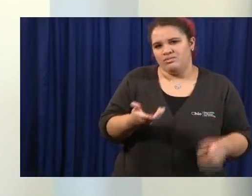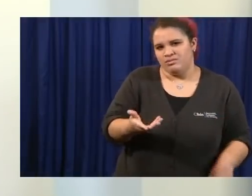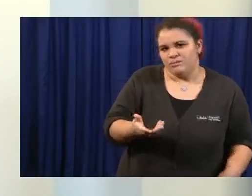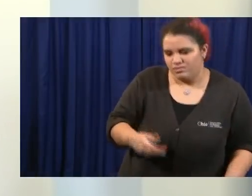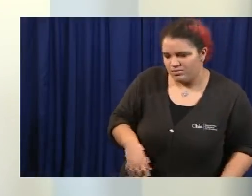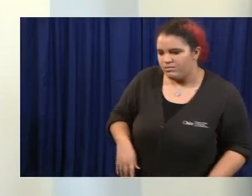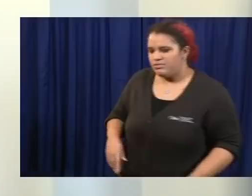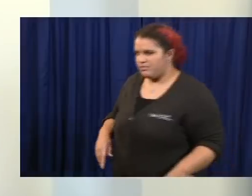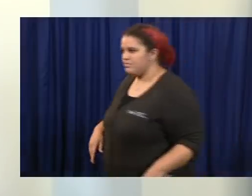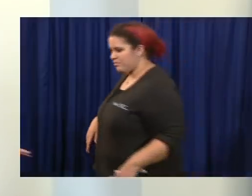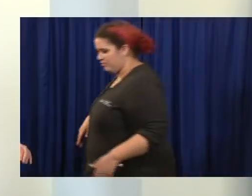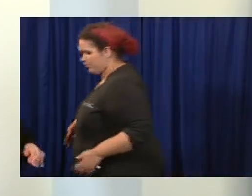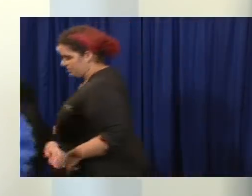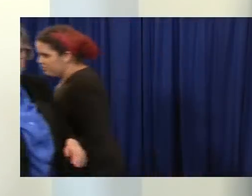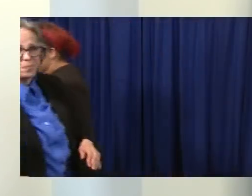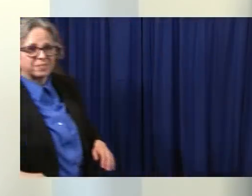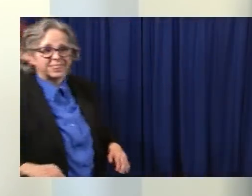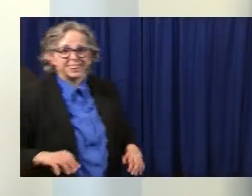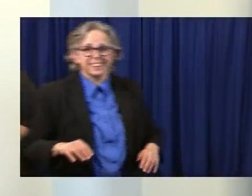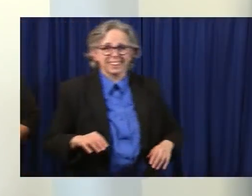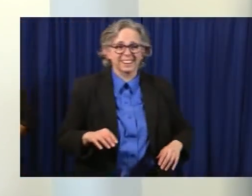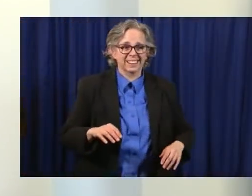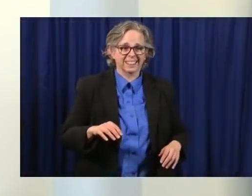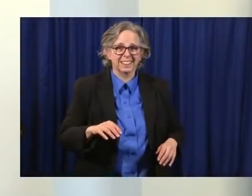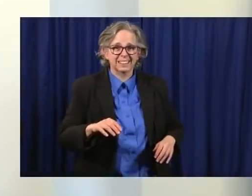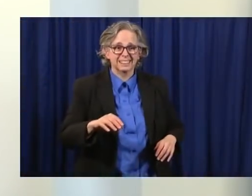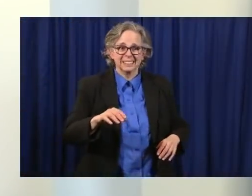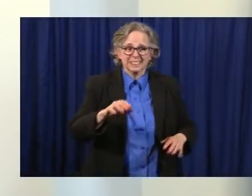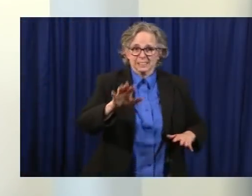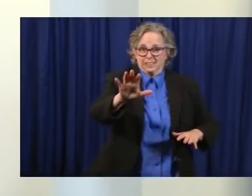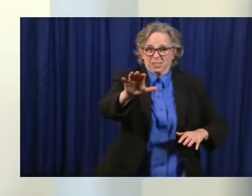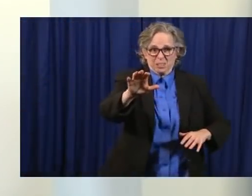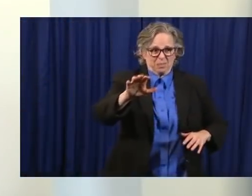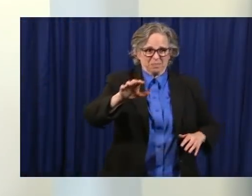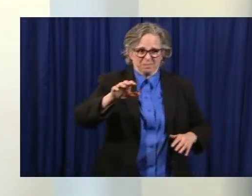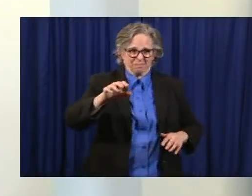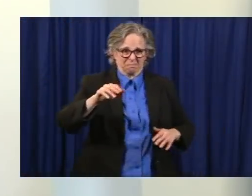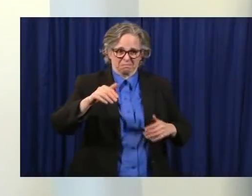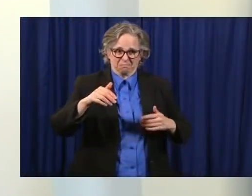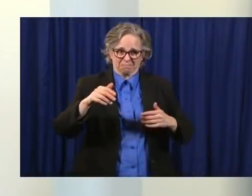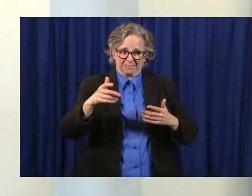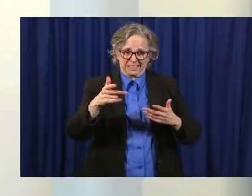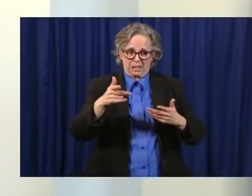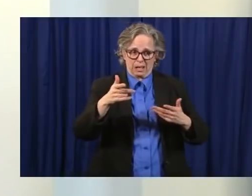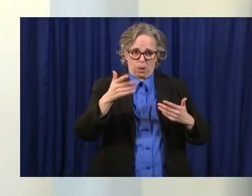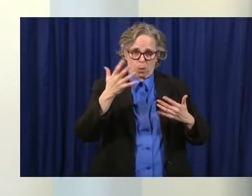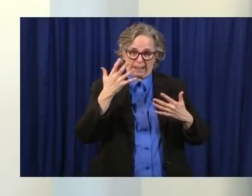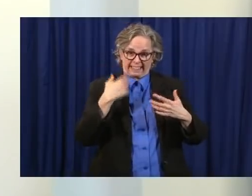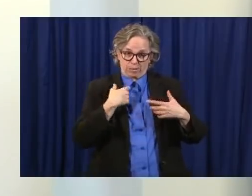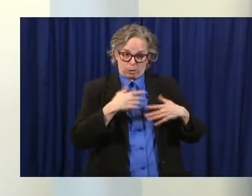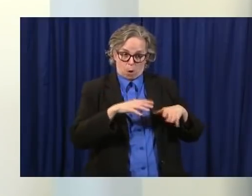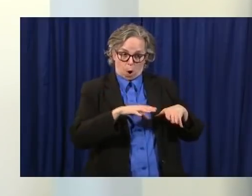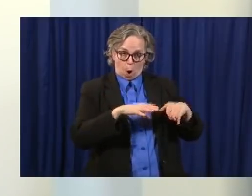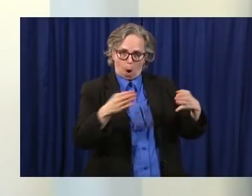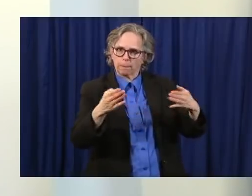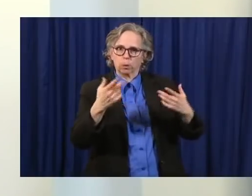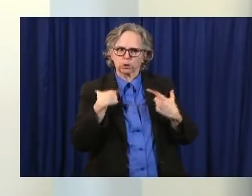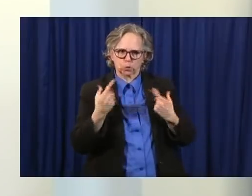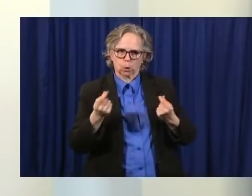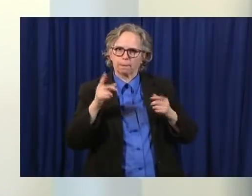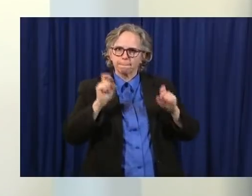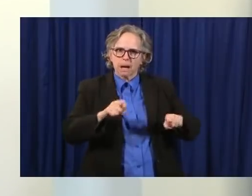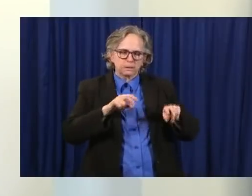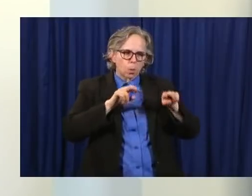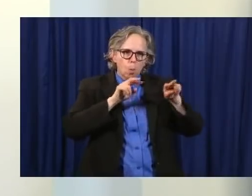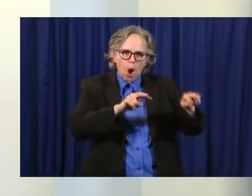Adrienne, absolutely. Our ability to do this and sort of watch and learn from it is so important. And it's not, again,